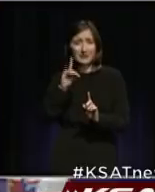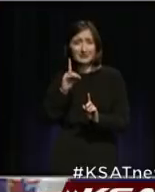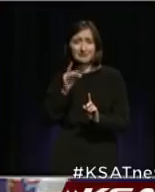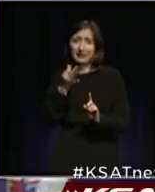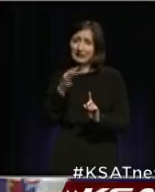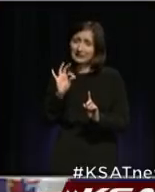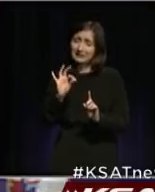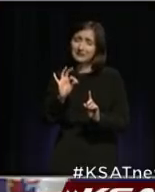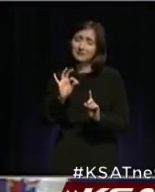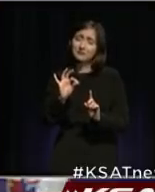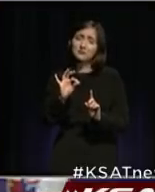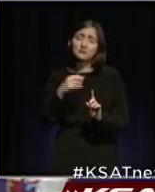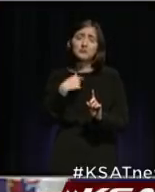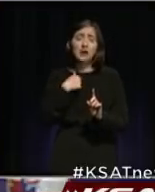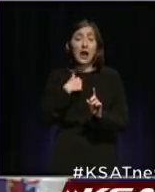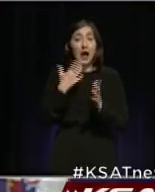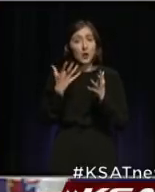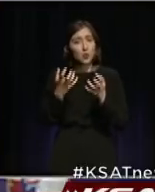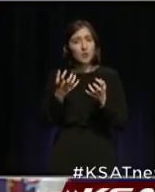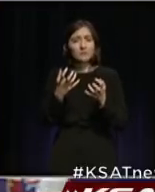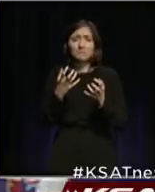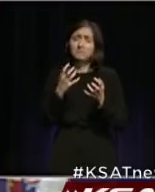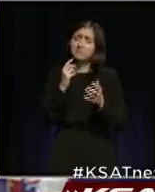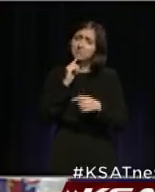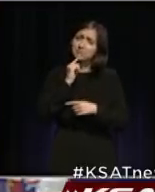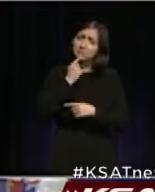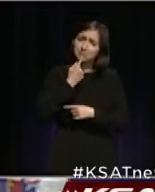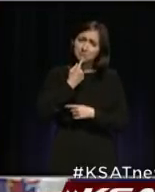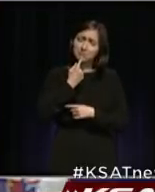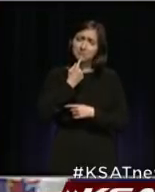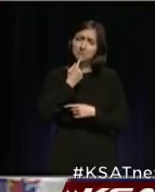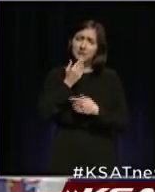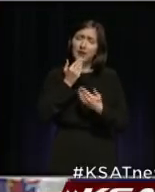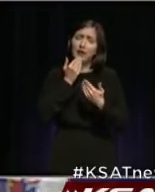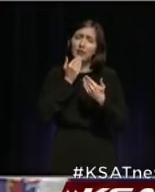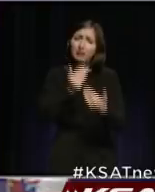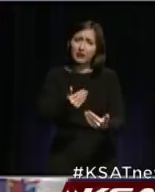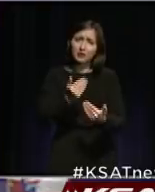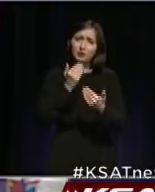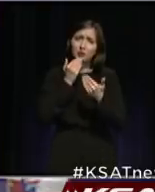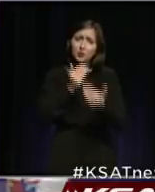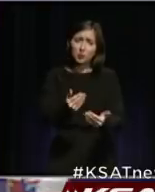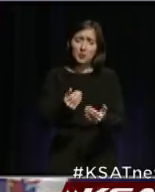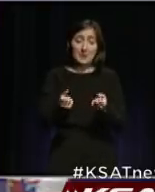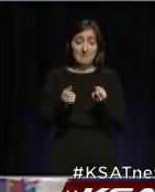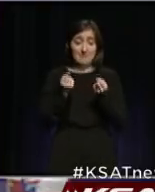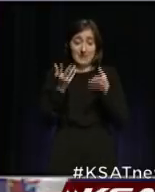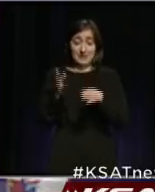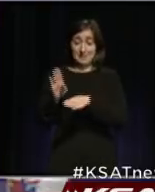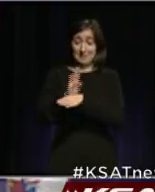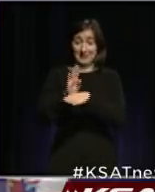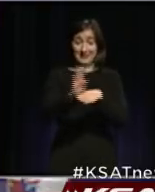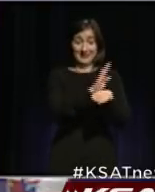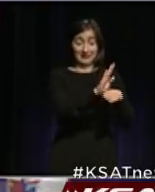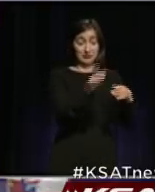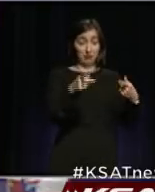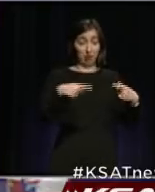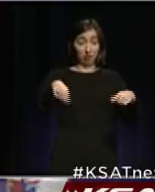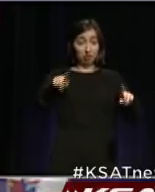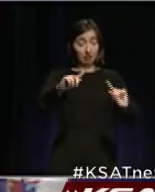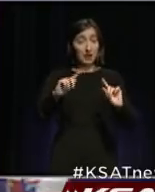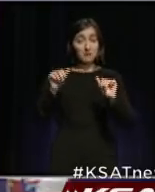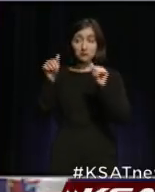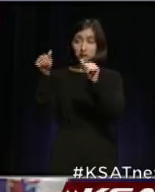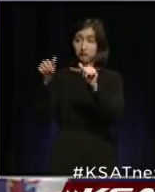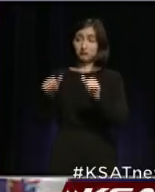out tonight and thank several businesses that have stated that they will still continue to require a face mask if you're going to come